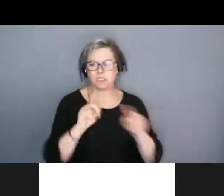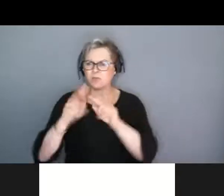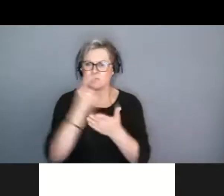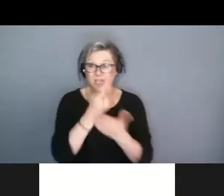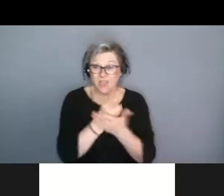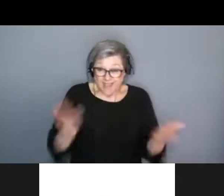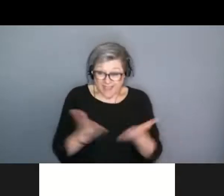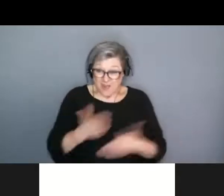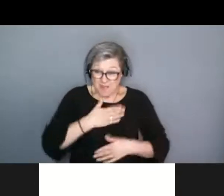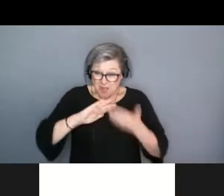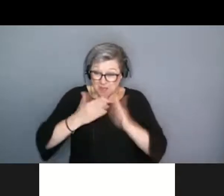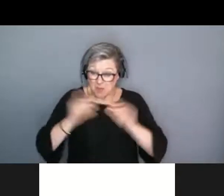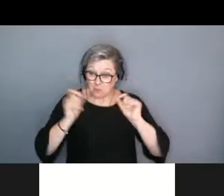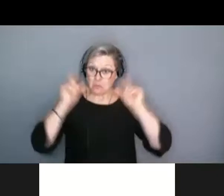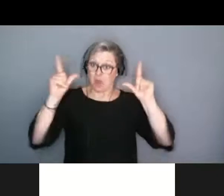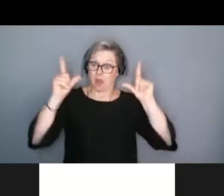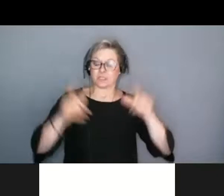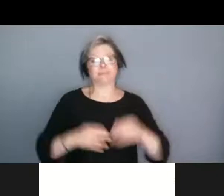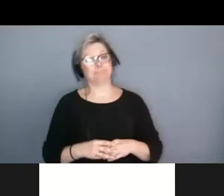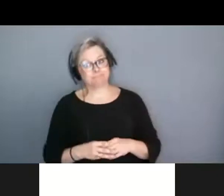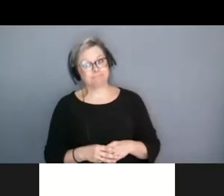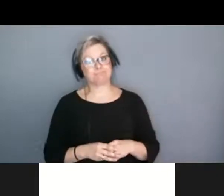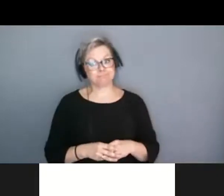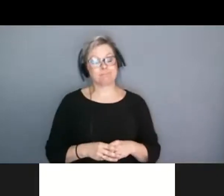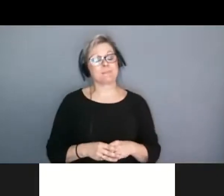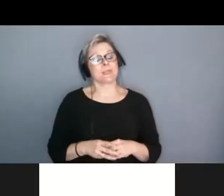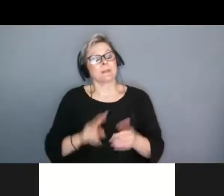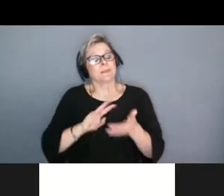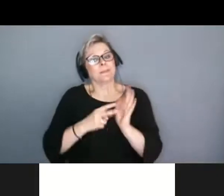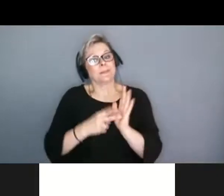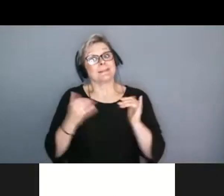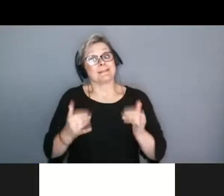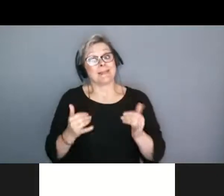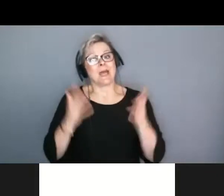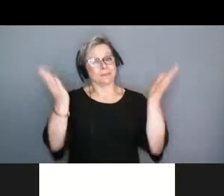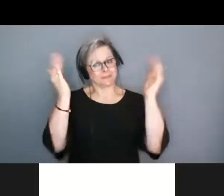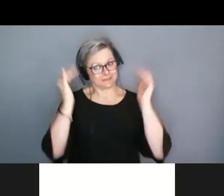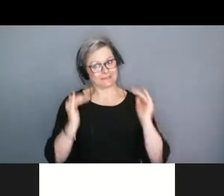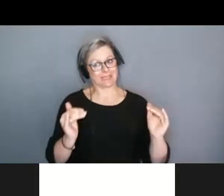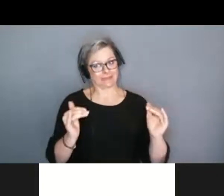community, which perhaps brings us to the next level